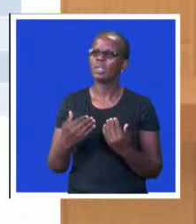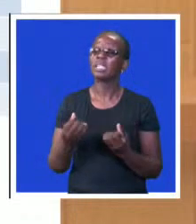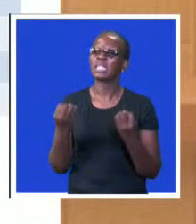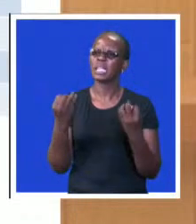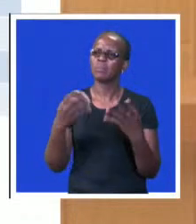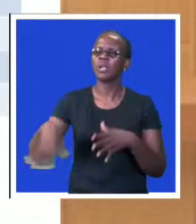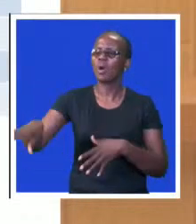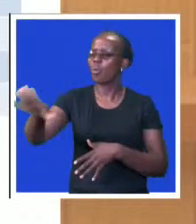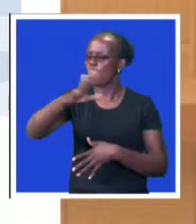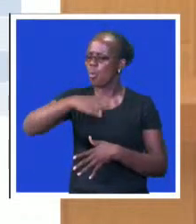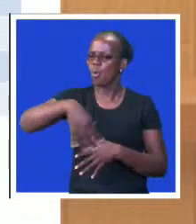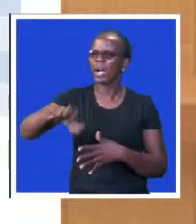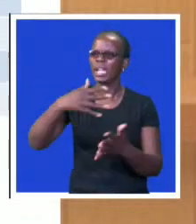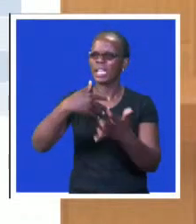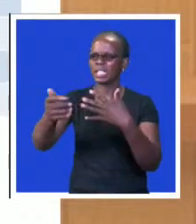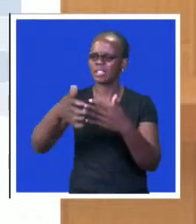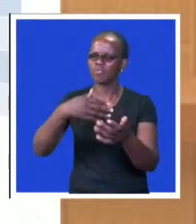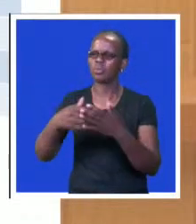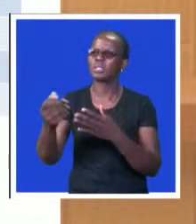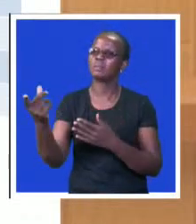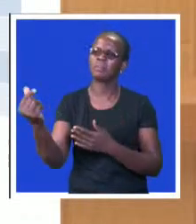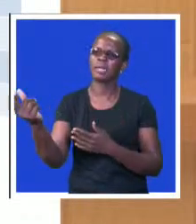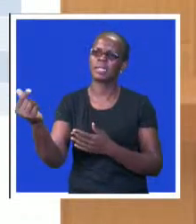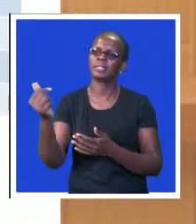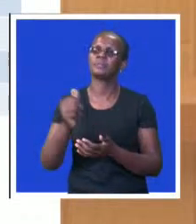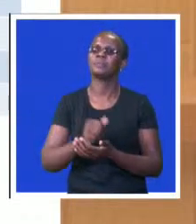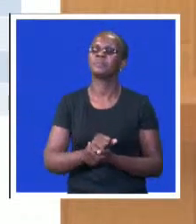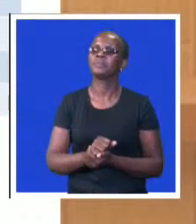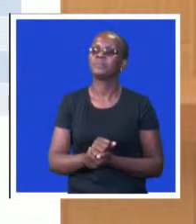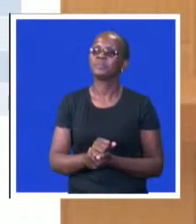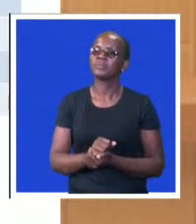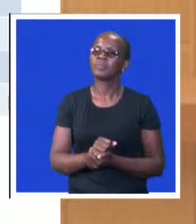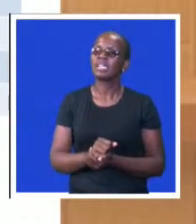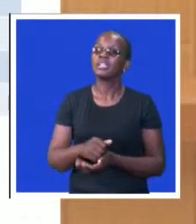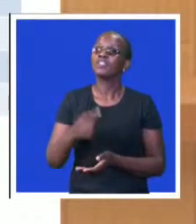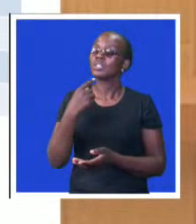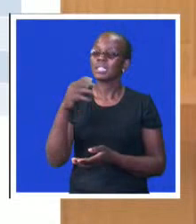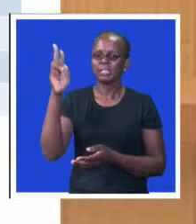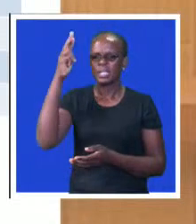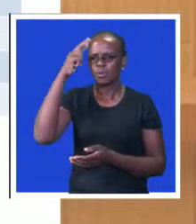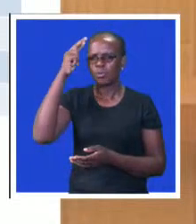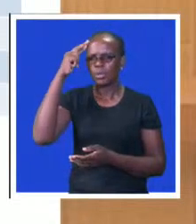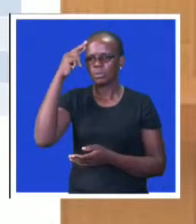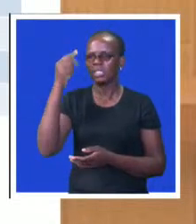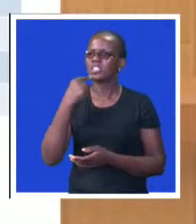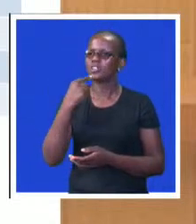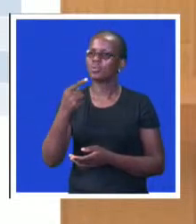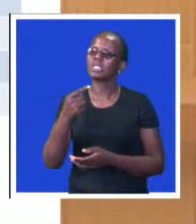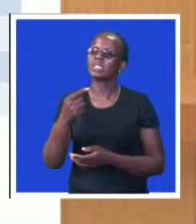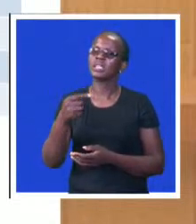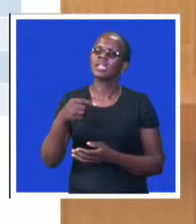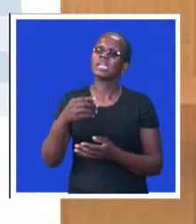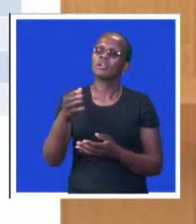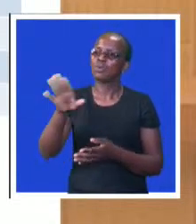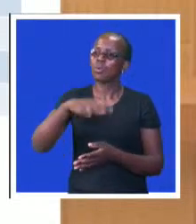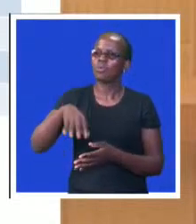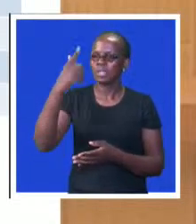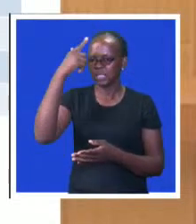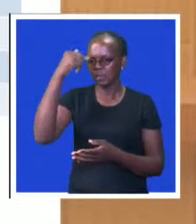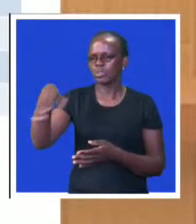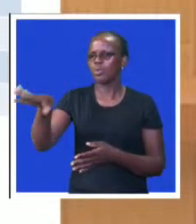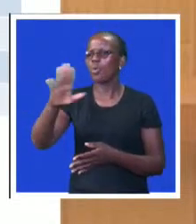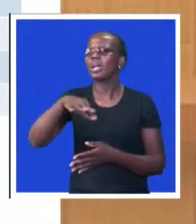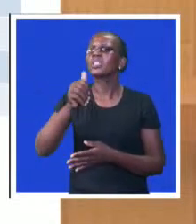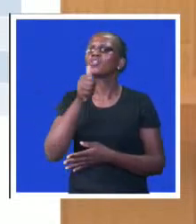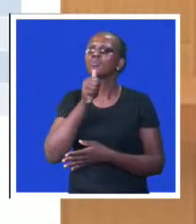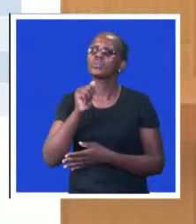total cost price. We said that the total cost price is the sum of items that have been purchased.